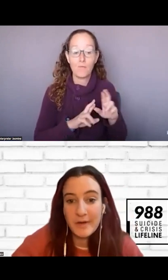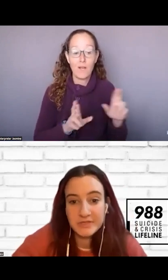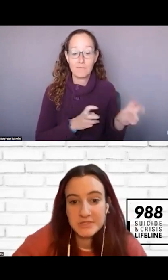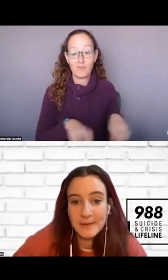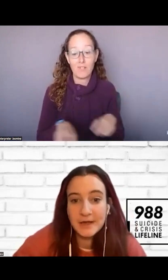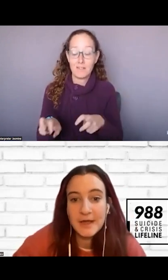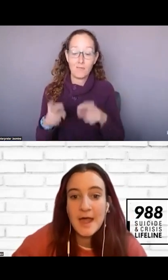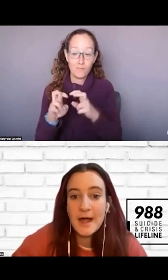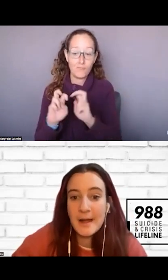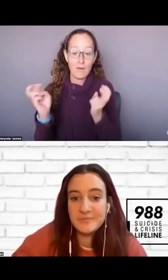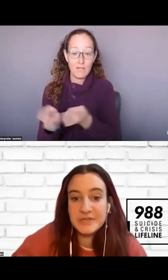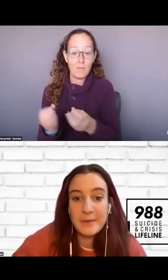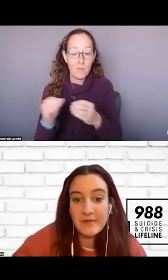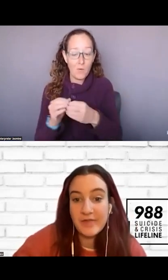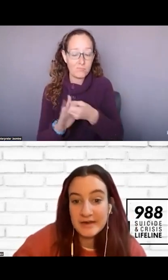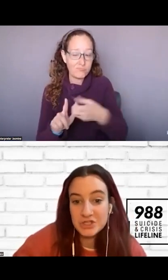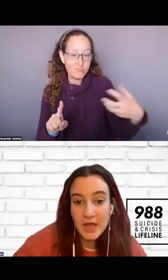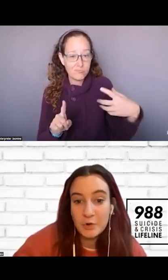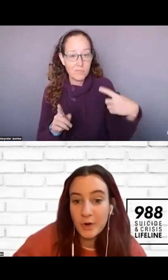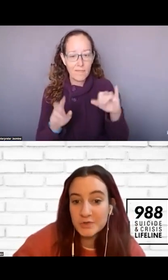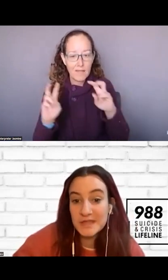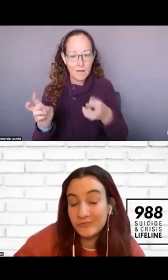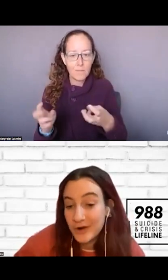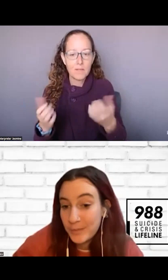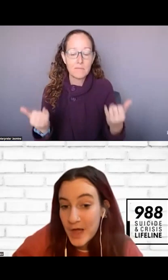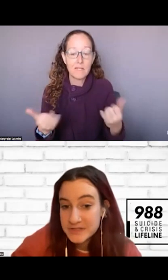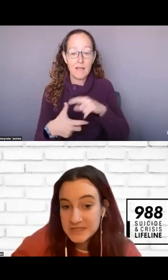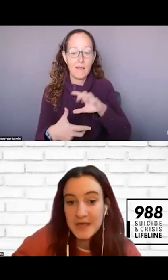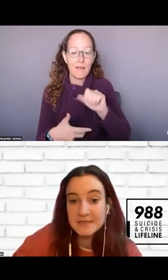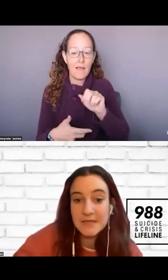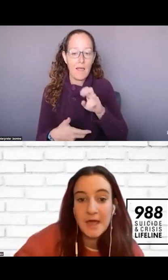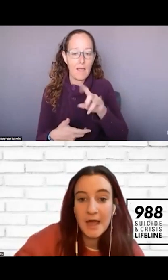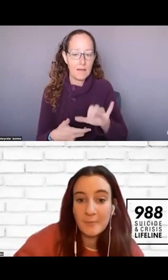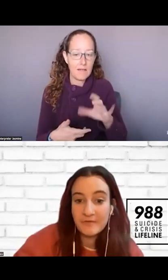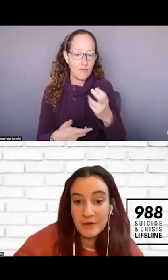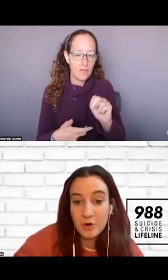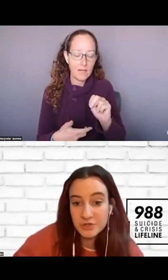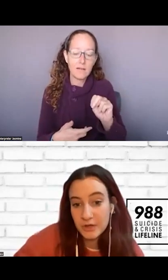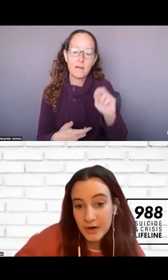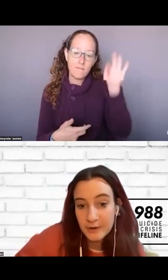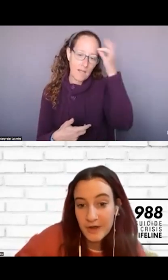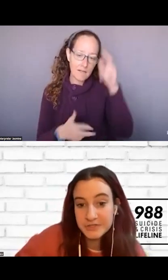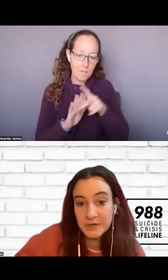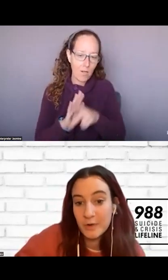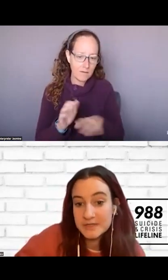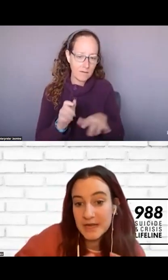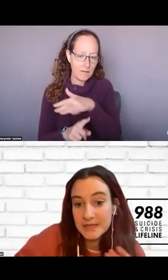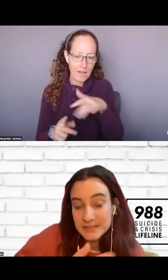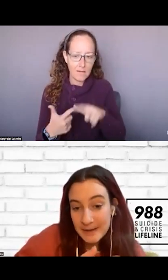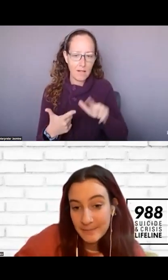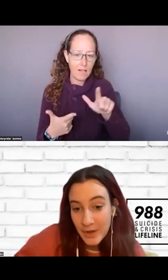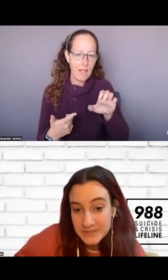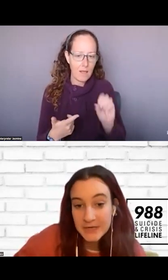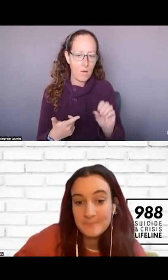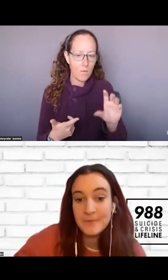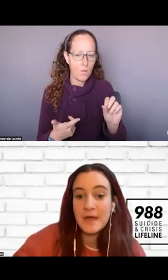bit more about this topic. Today we have Candy Chen, who works within the federal policy space. We have Leo Corso Clark, who also works in